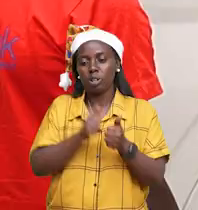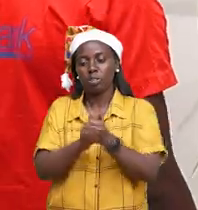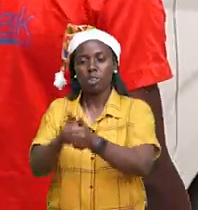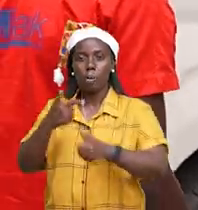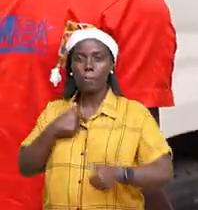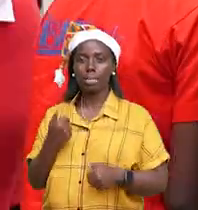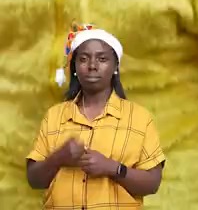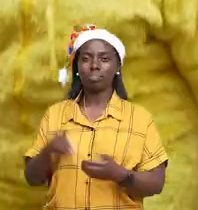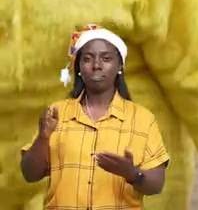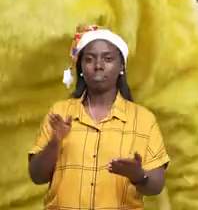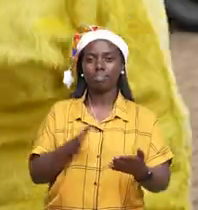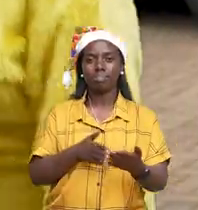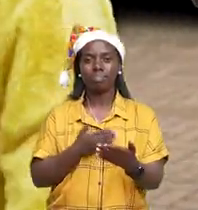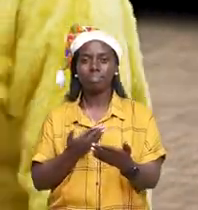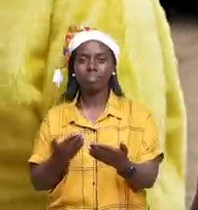me.